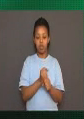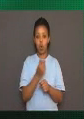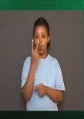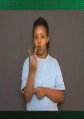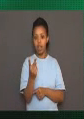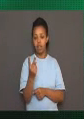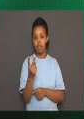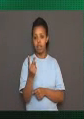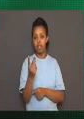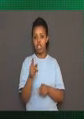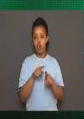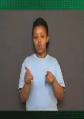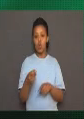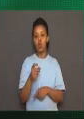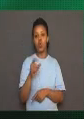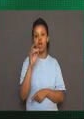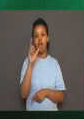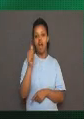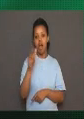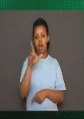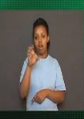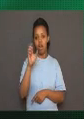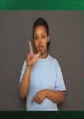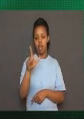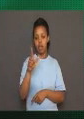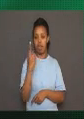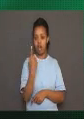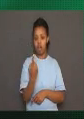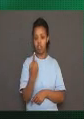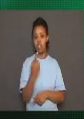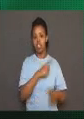identical alleles at a particular genetic position.